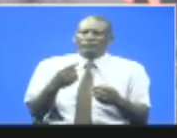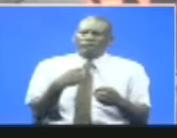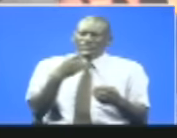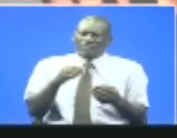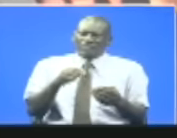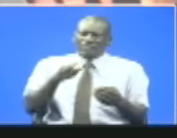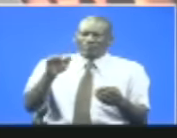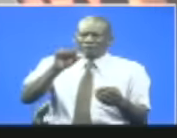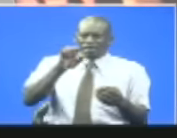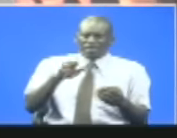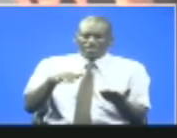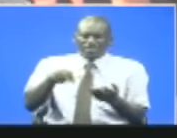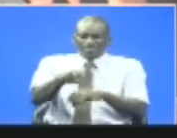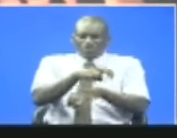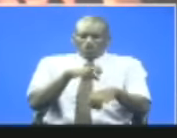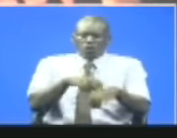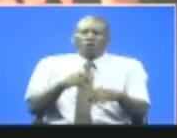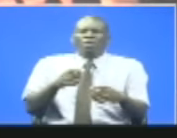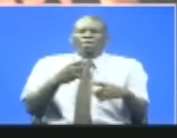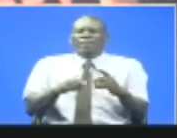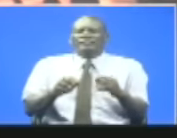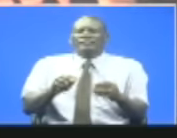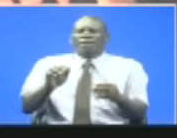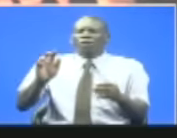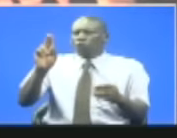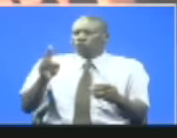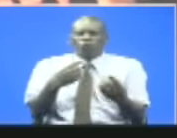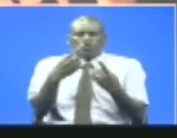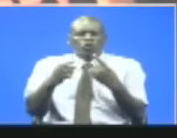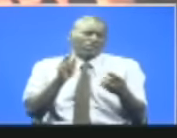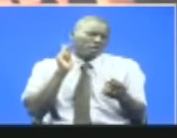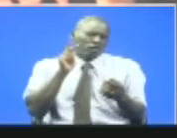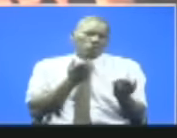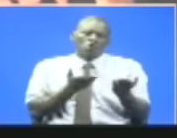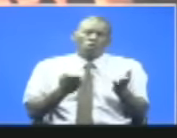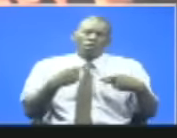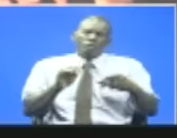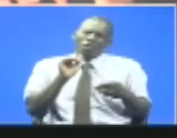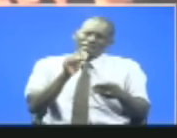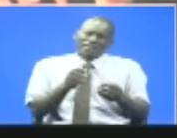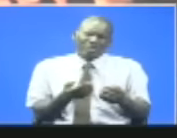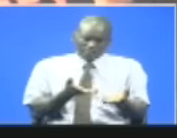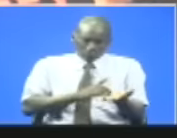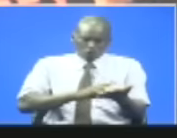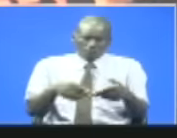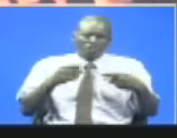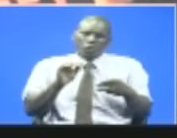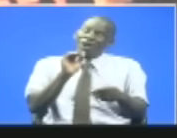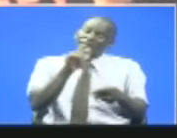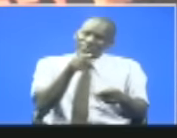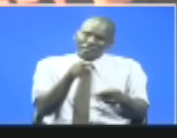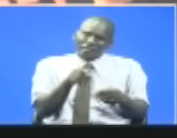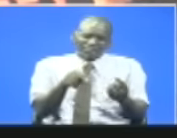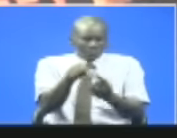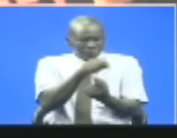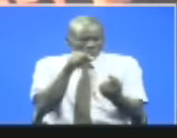across the nation, but he was speaking in Kisii, where people were asking, this week, they were asking